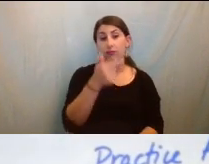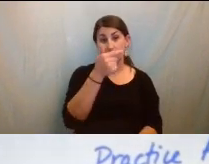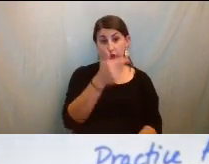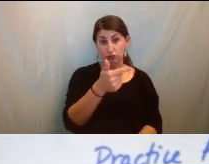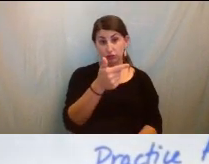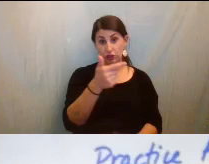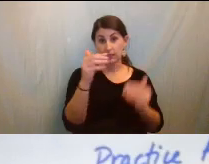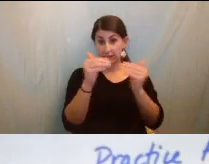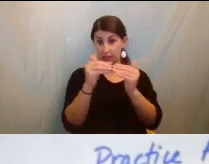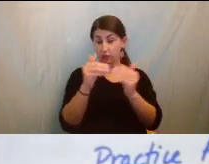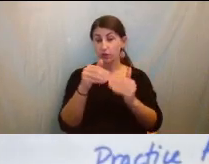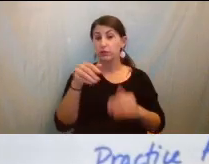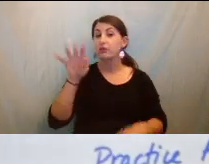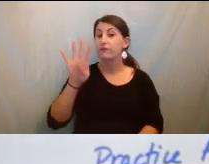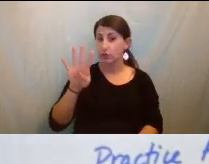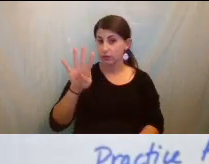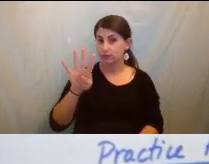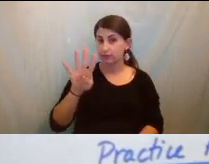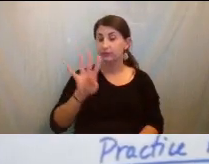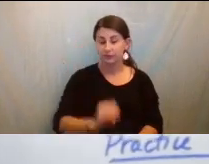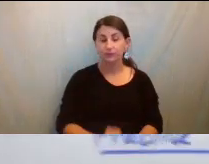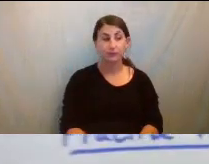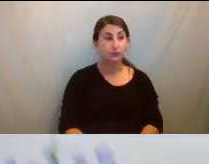g equals 4.